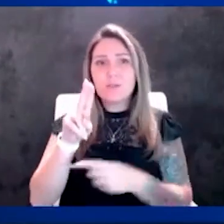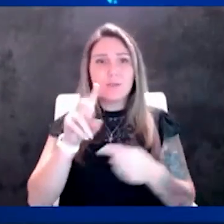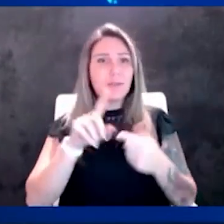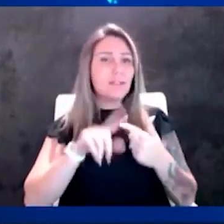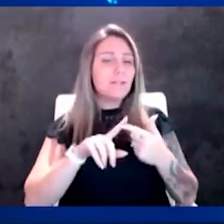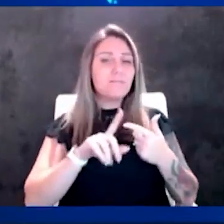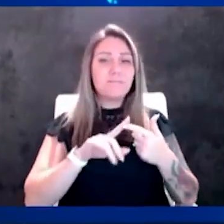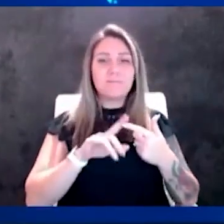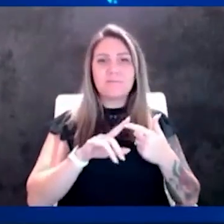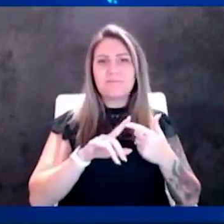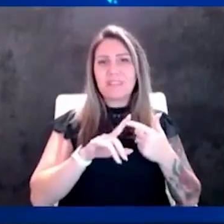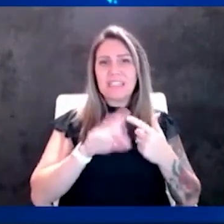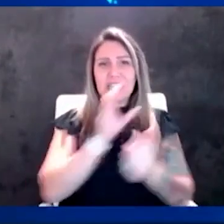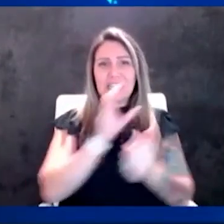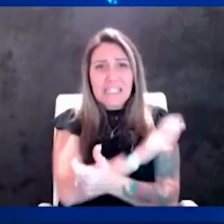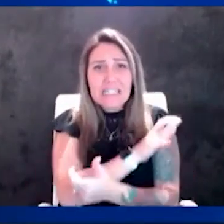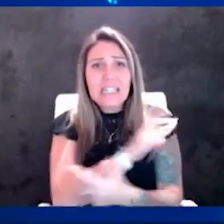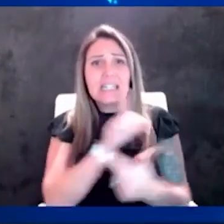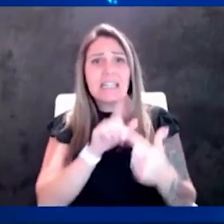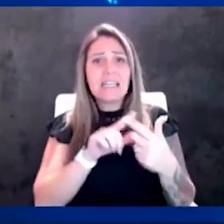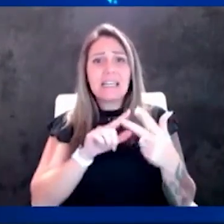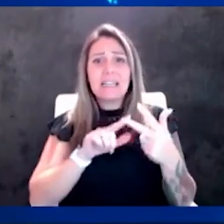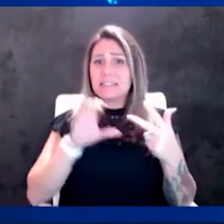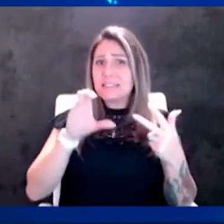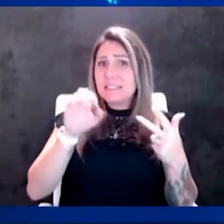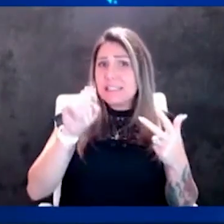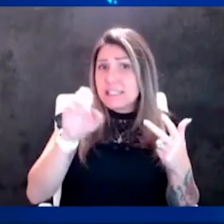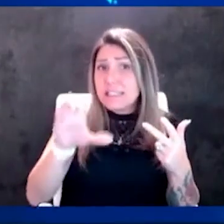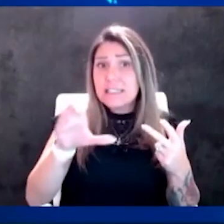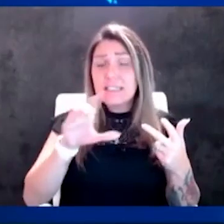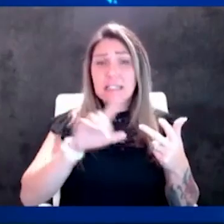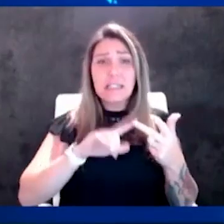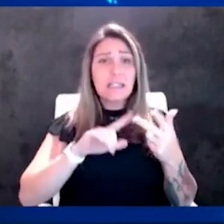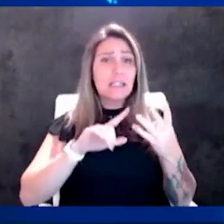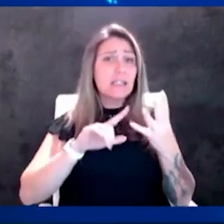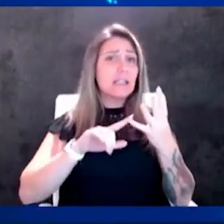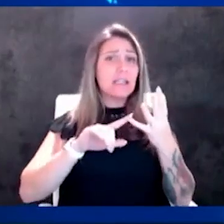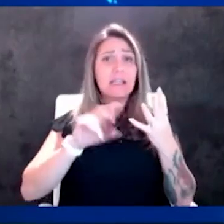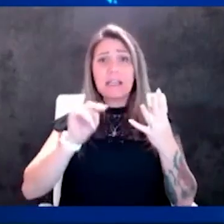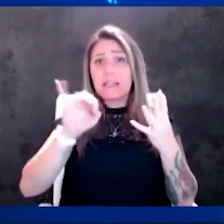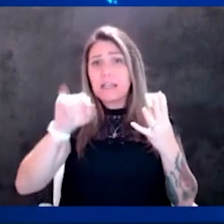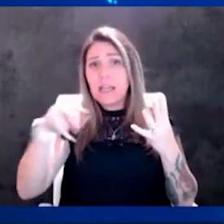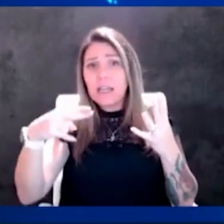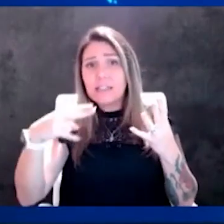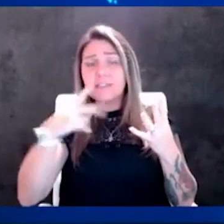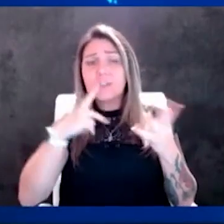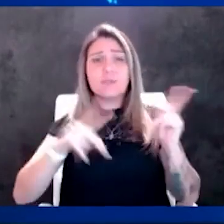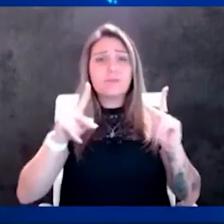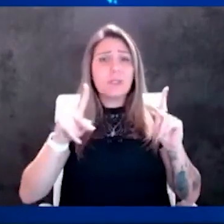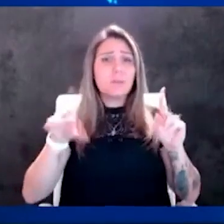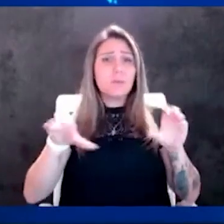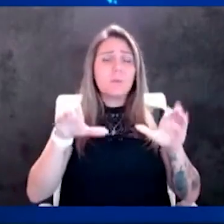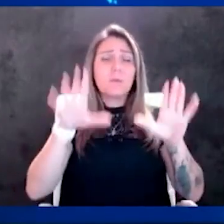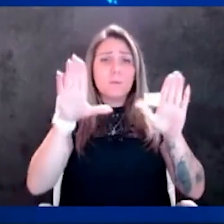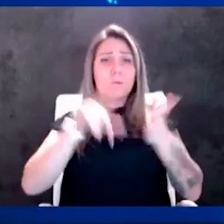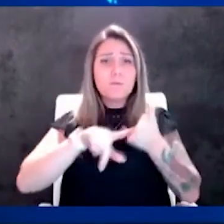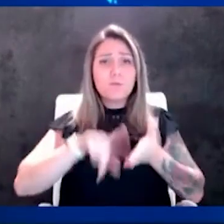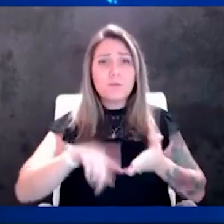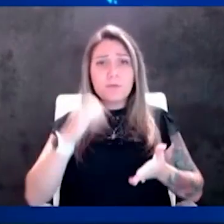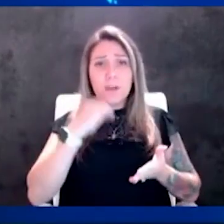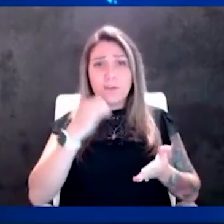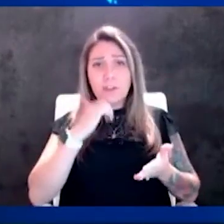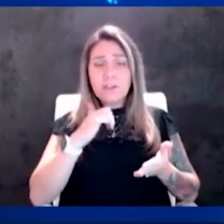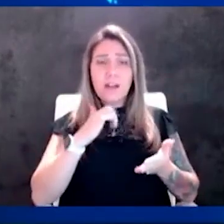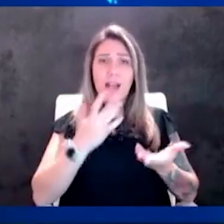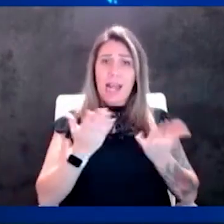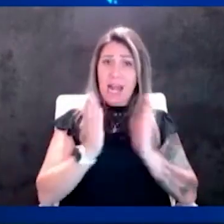our clinics, or whether it's in the CDC, or whether it's in the NIH, or places where people are doing amazing research every day. And what I'd ask you to